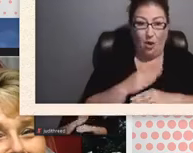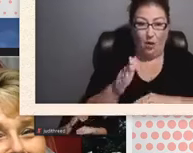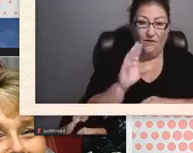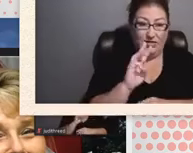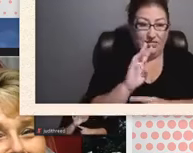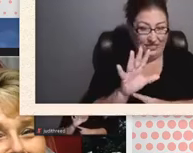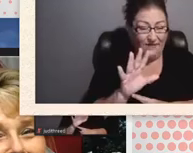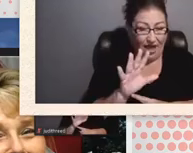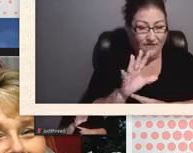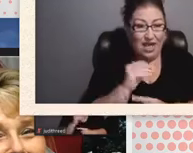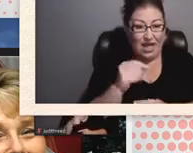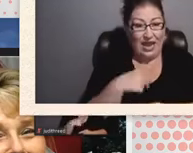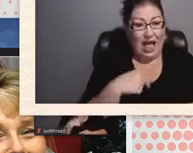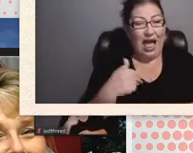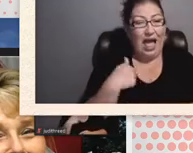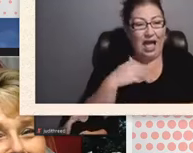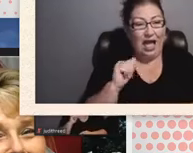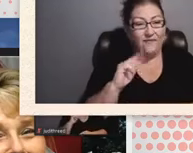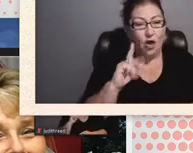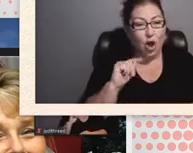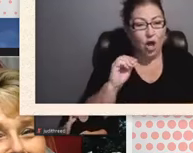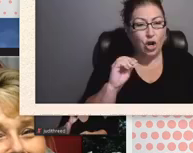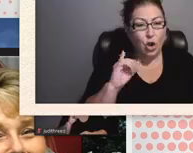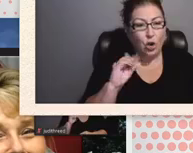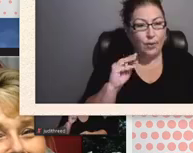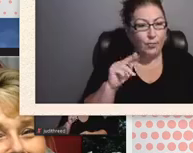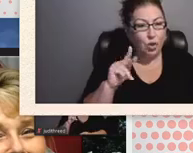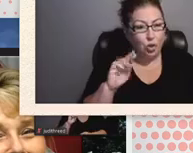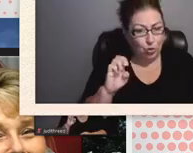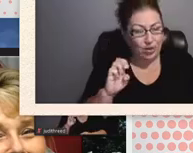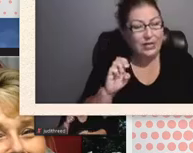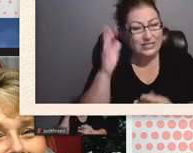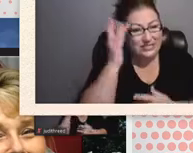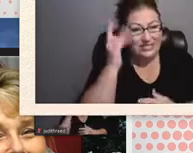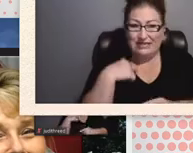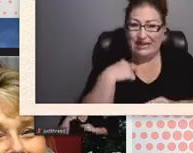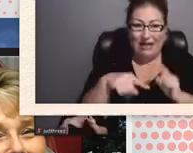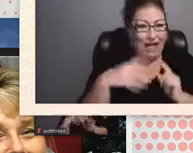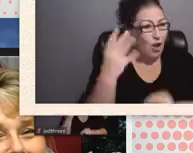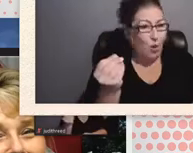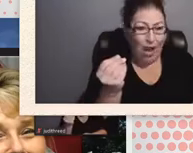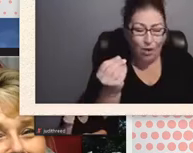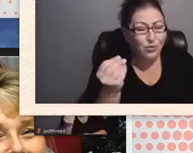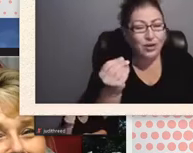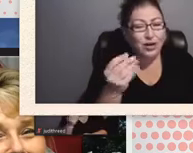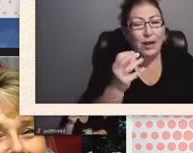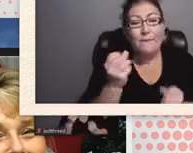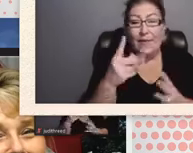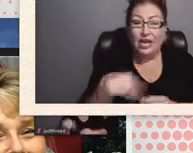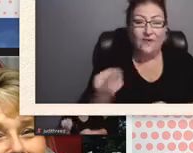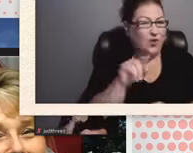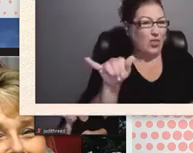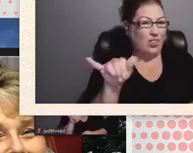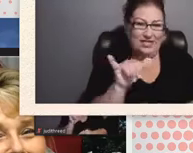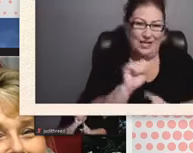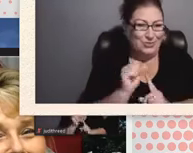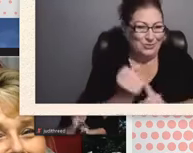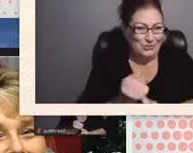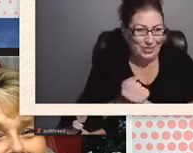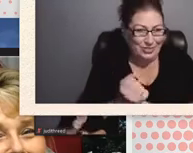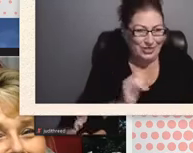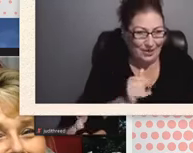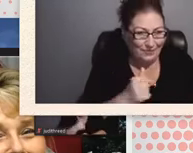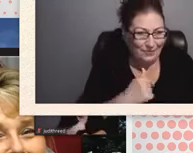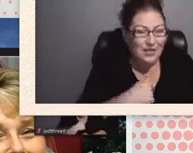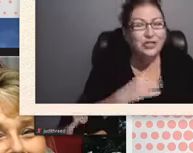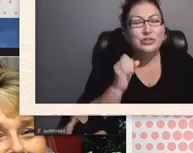I have an autoimmune disease. I can't go out. And a lot of you are in the same situation. So please